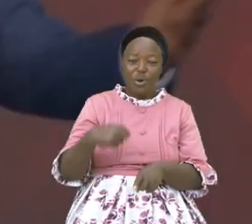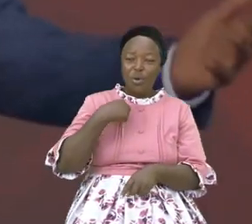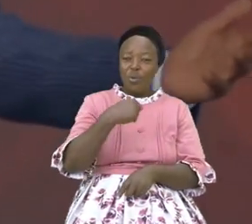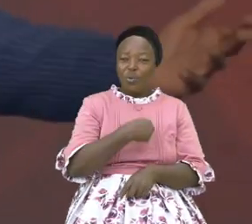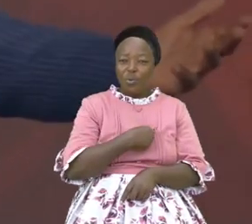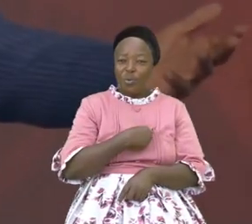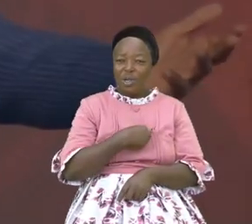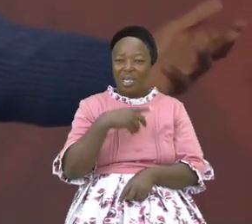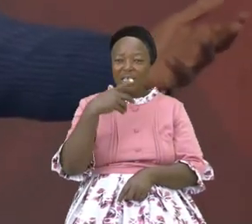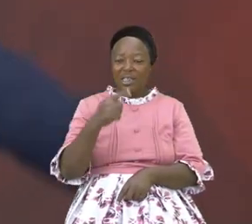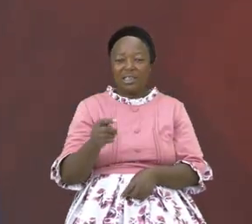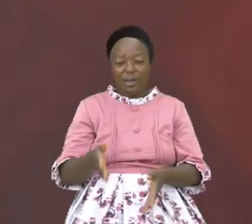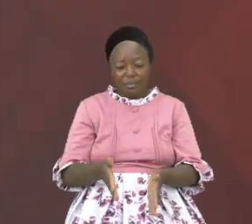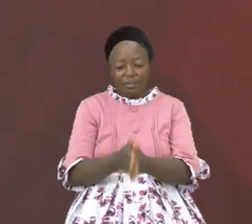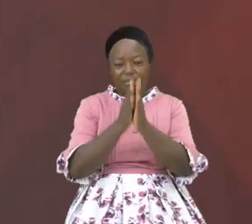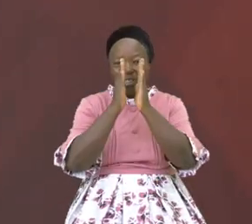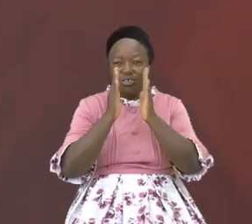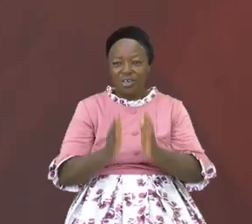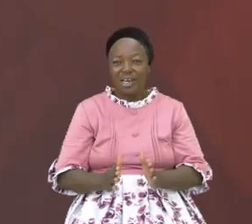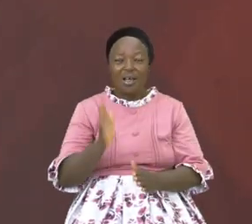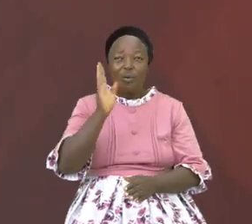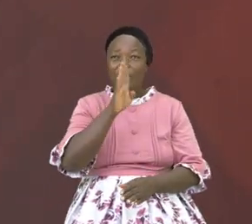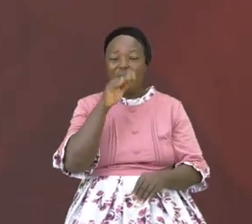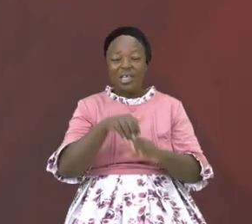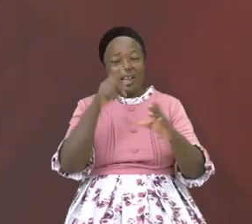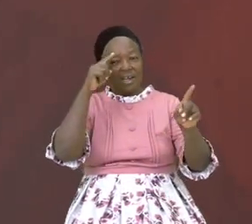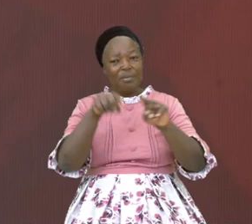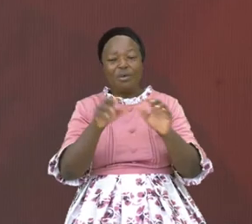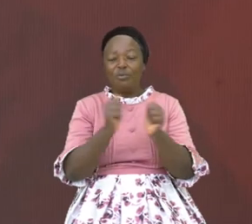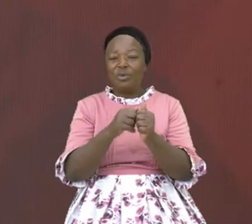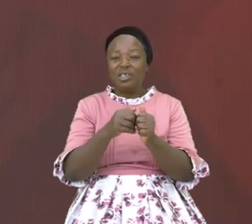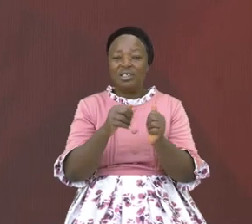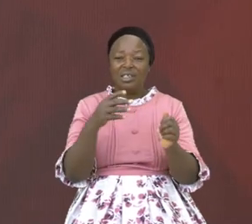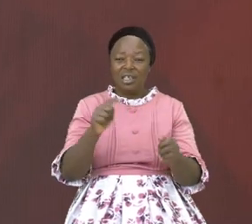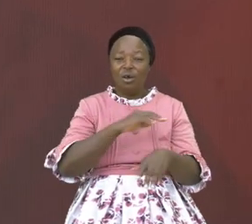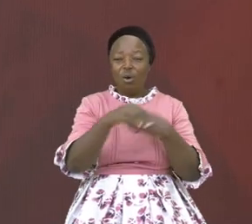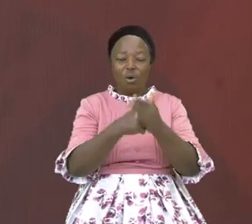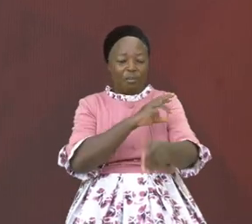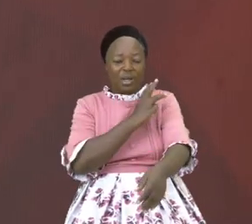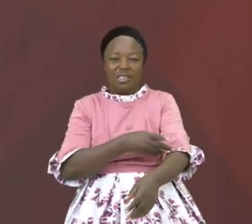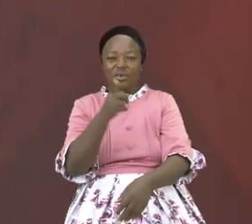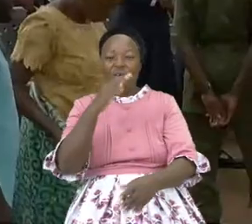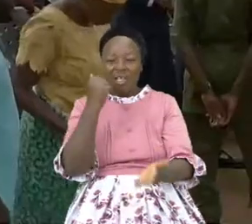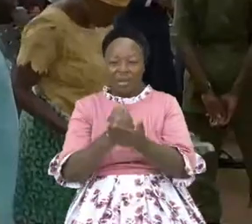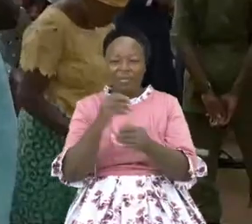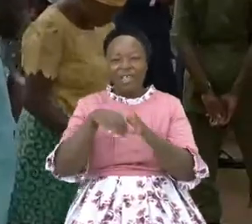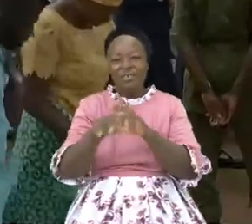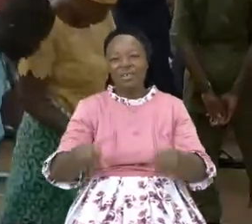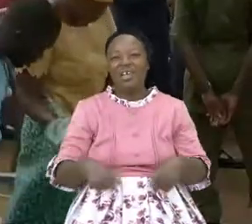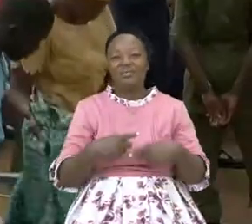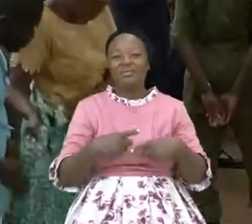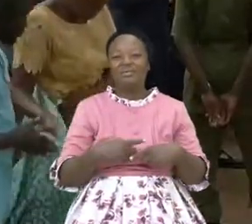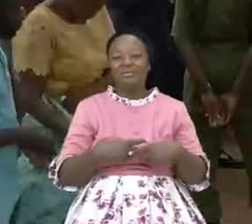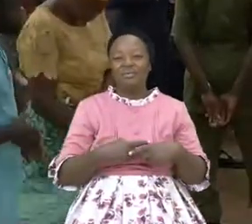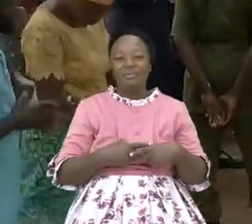the petitioners, will be in agreement with the Almighty God. Amen in your life. Amen.